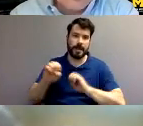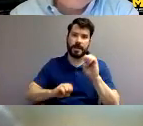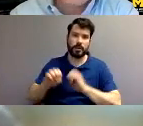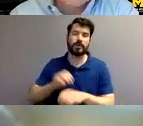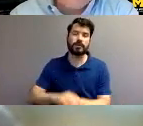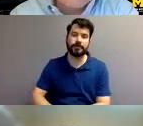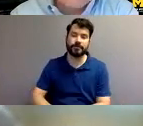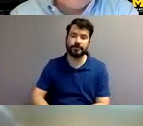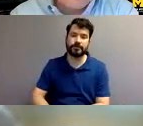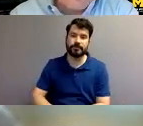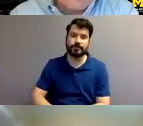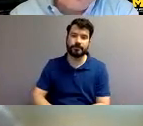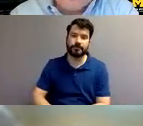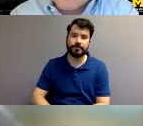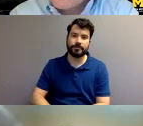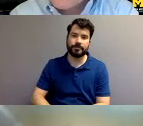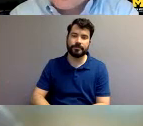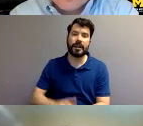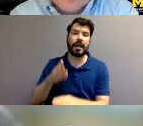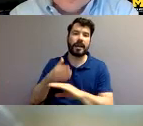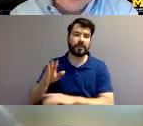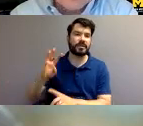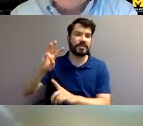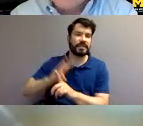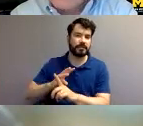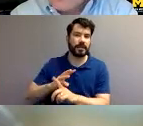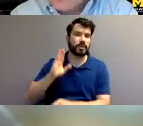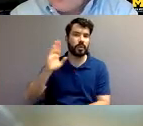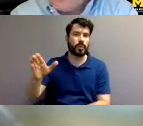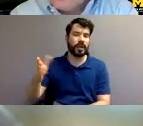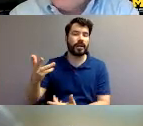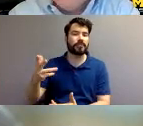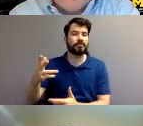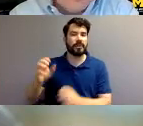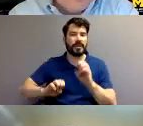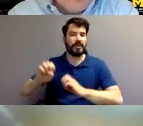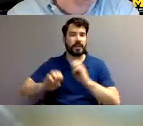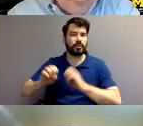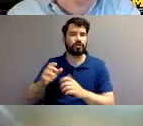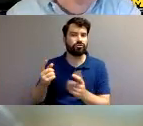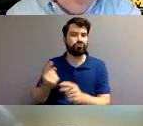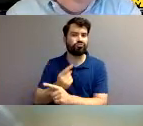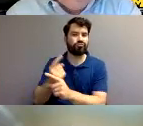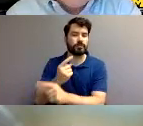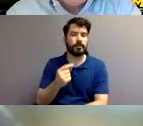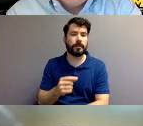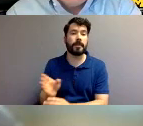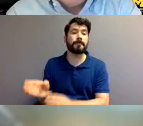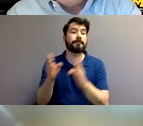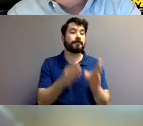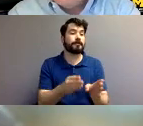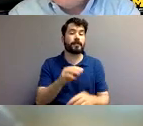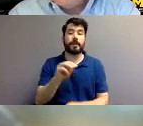one after 6 months. And with regards to our merit program, we will